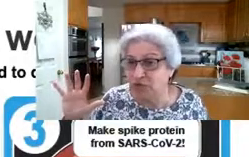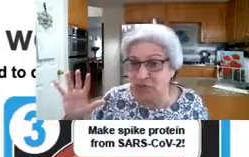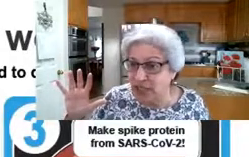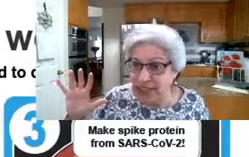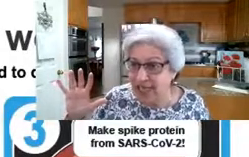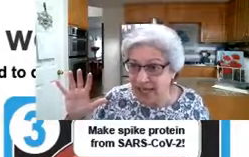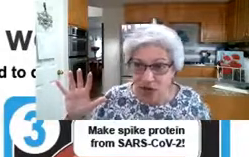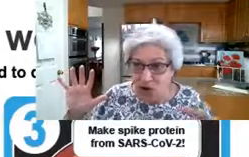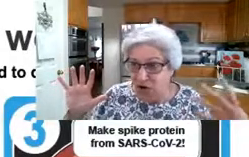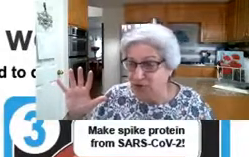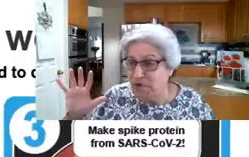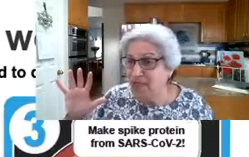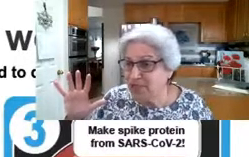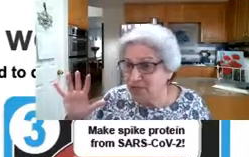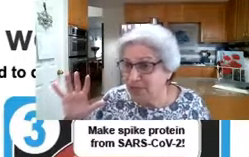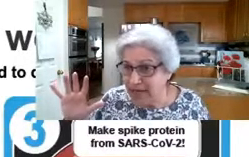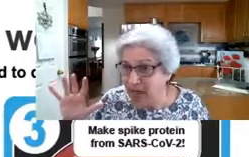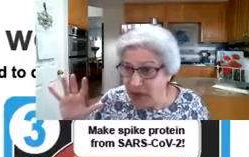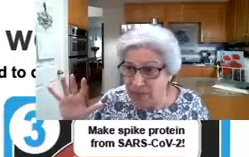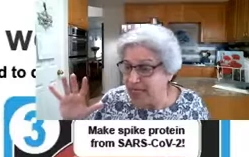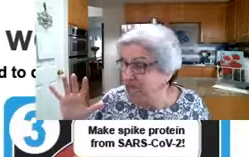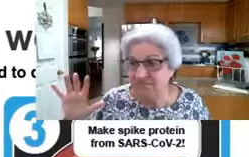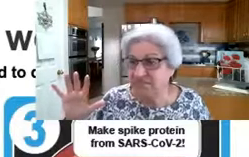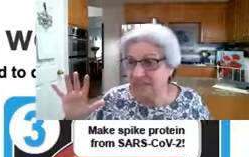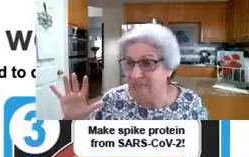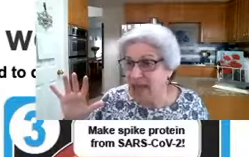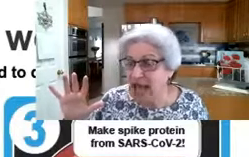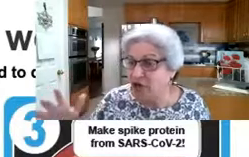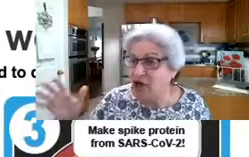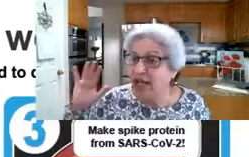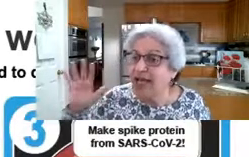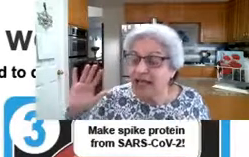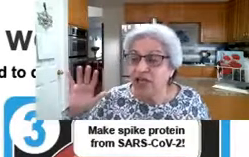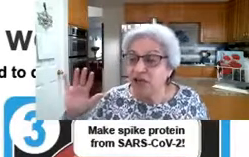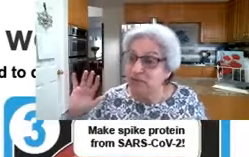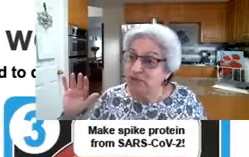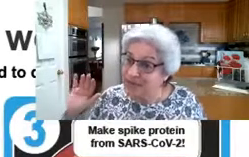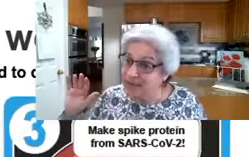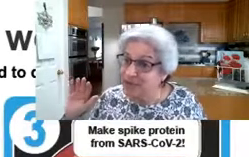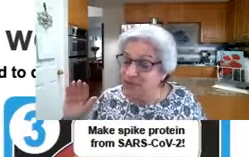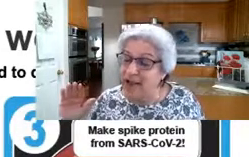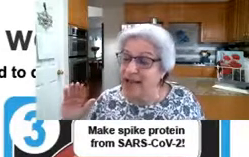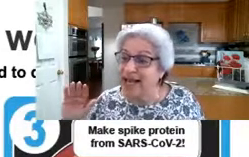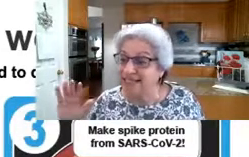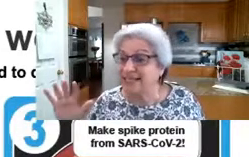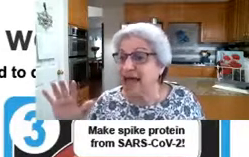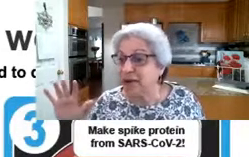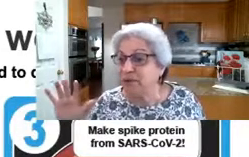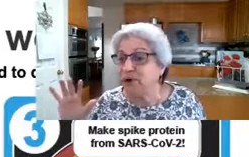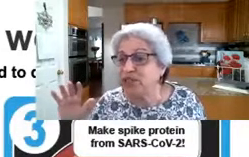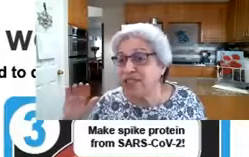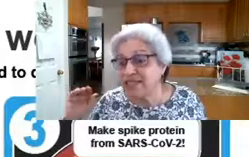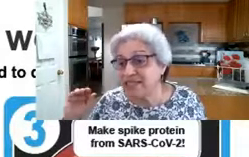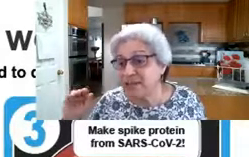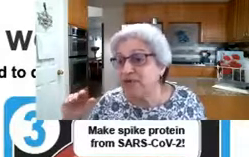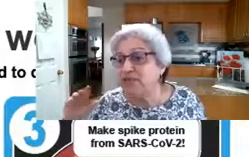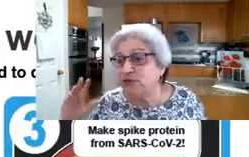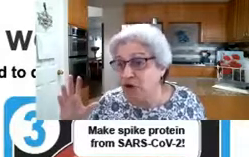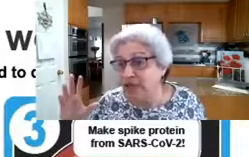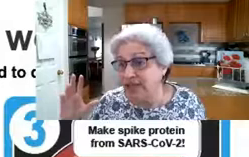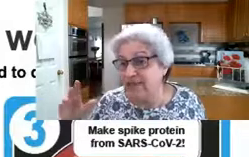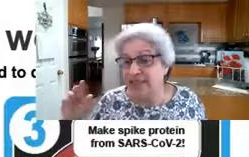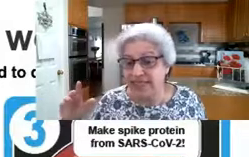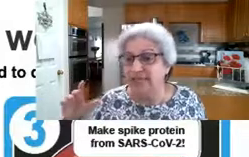coronavirus originally or if your muscle made a copy. Doesn't matter. Your immune system recognizes that protein is